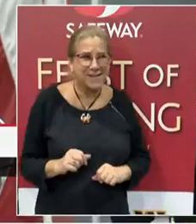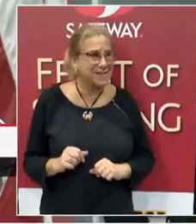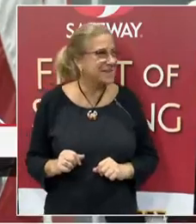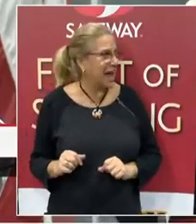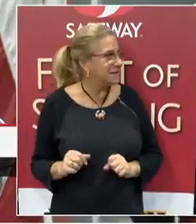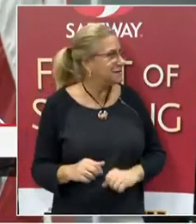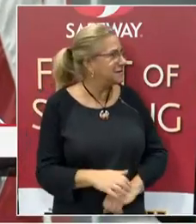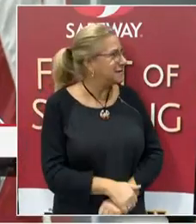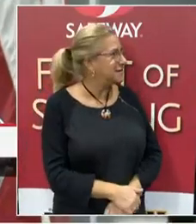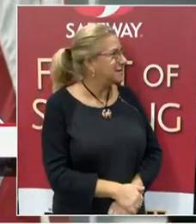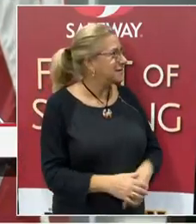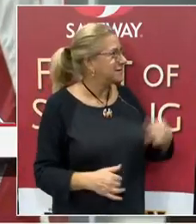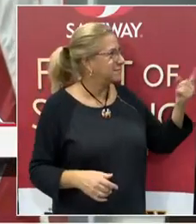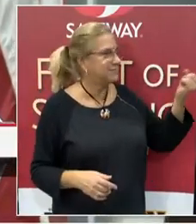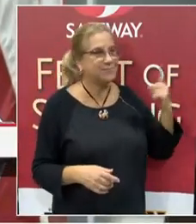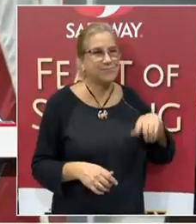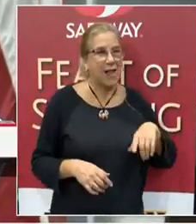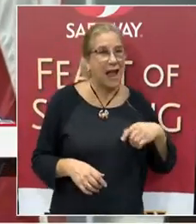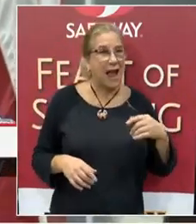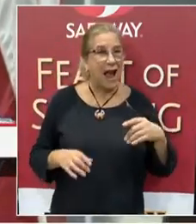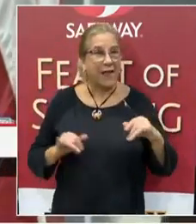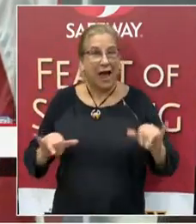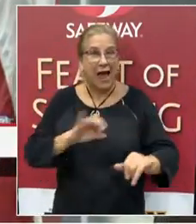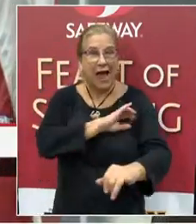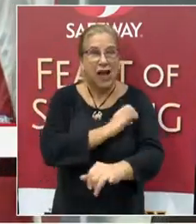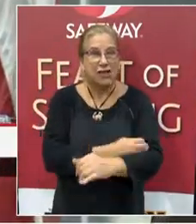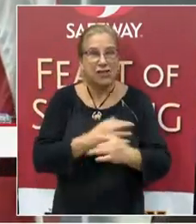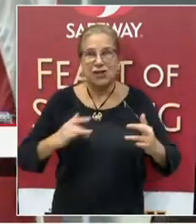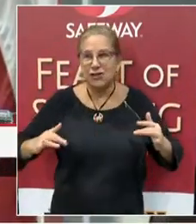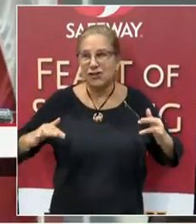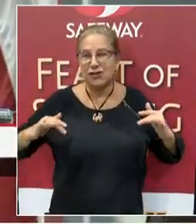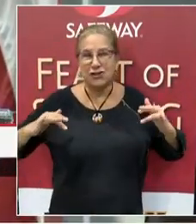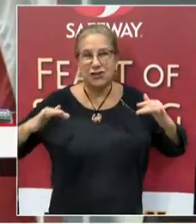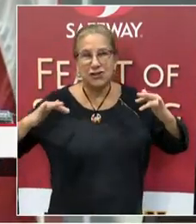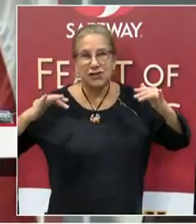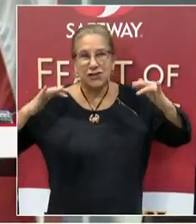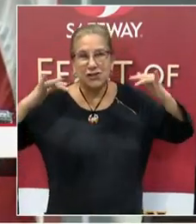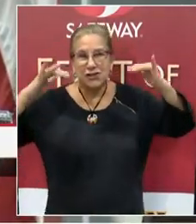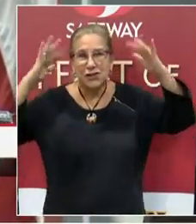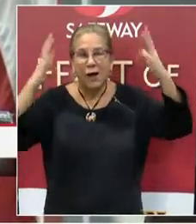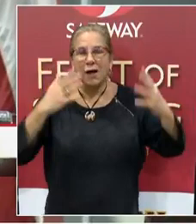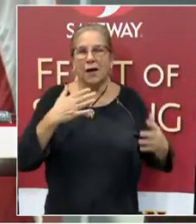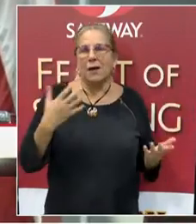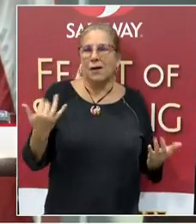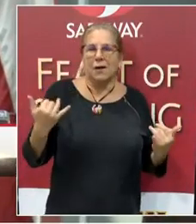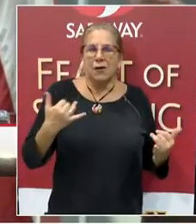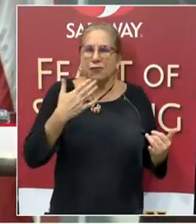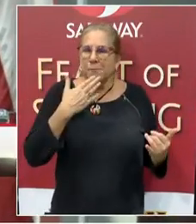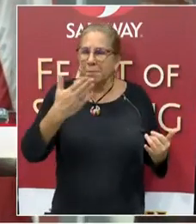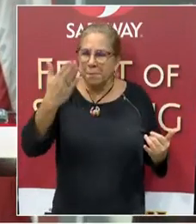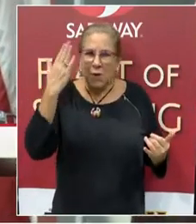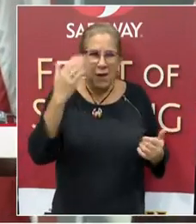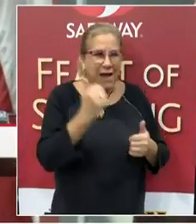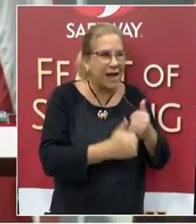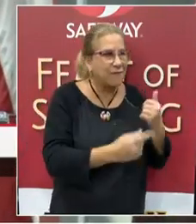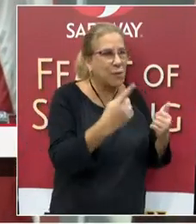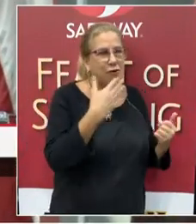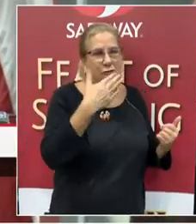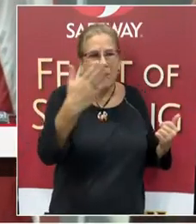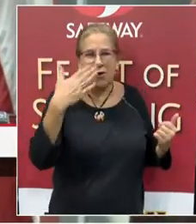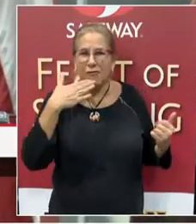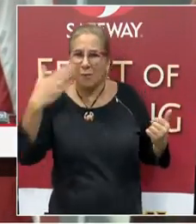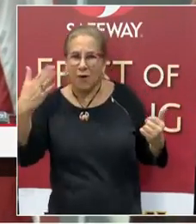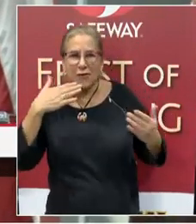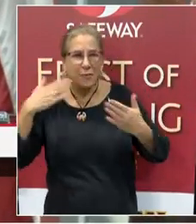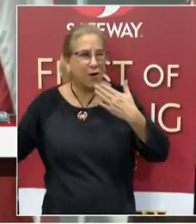Now I'm loving that energy. Come on, let's do another round. Good morning, everybody. Good morning. We are blessed to be here